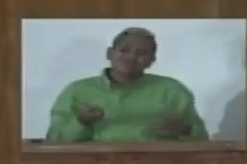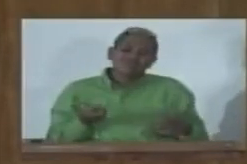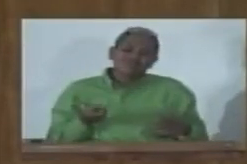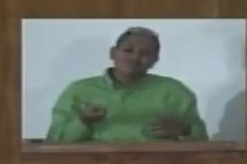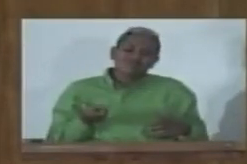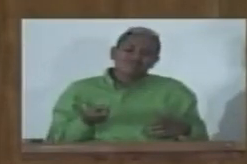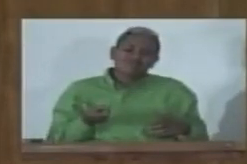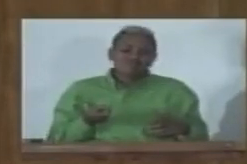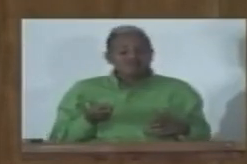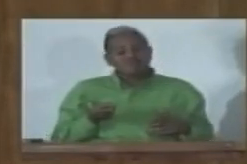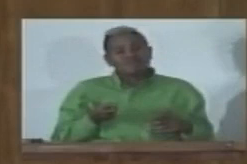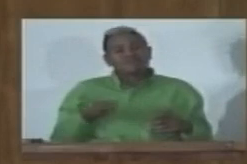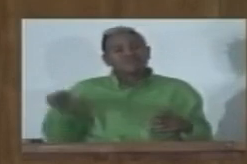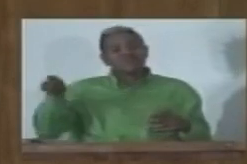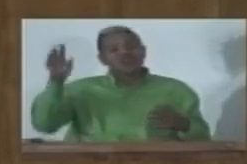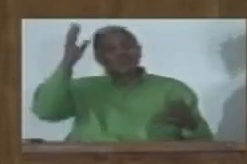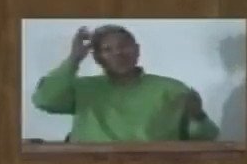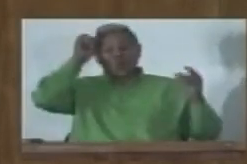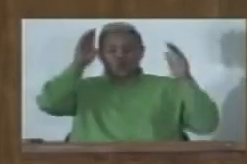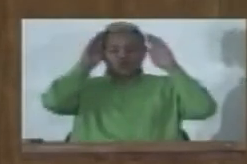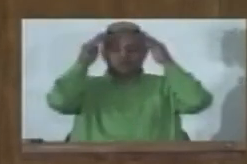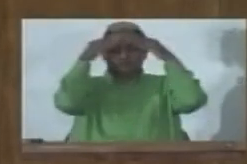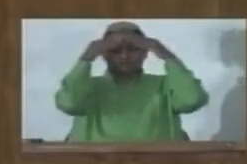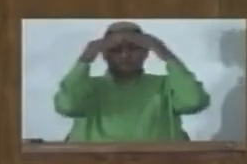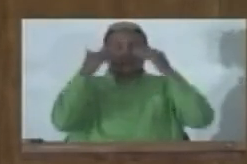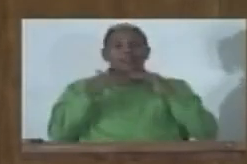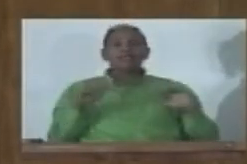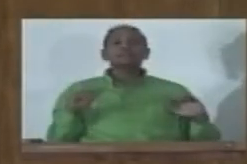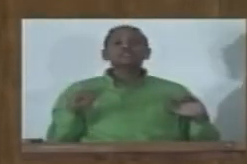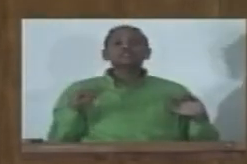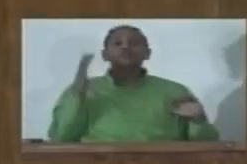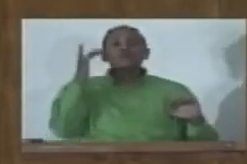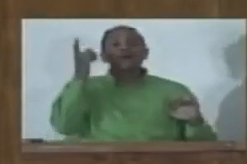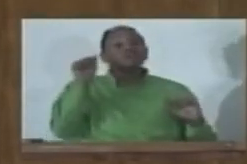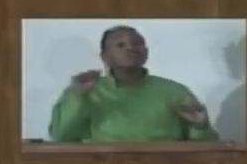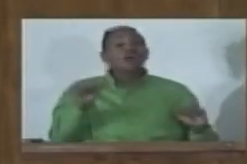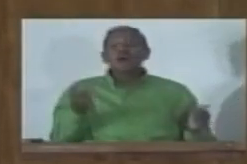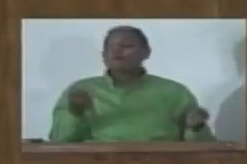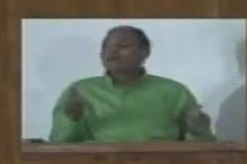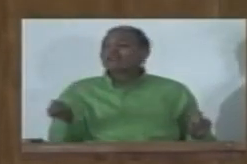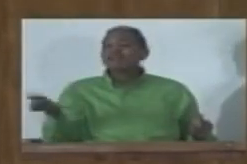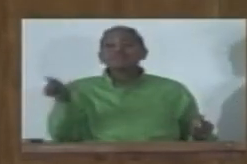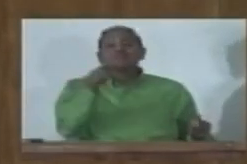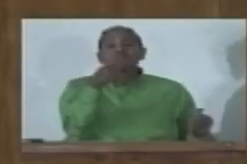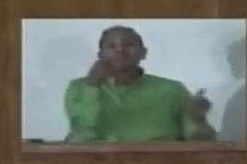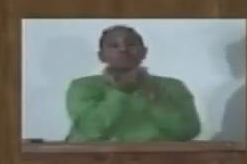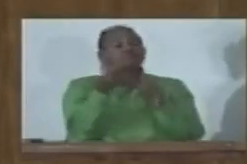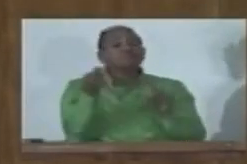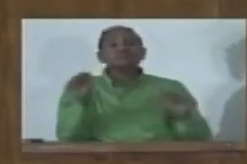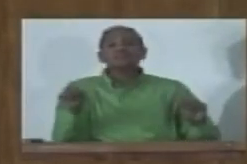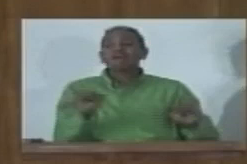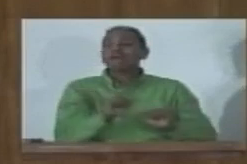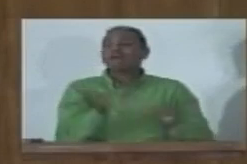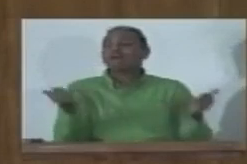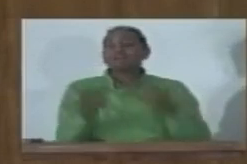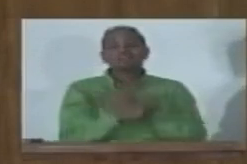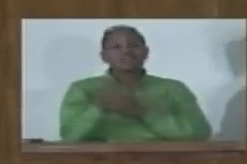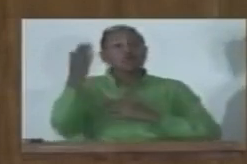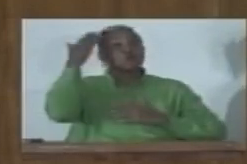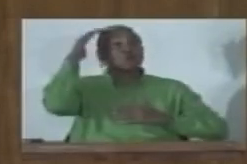myopic in their thought process, because it can happen to any one of us any day. We don't know the